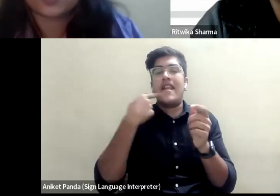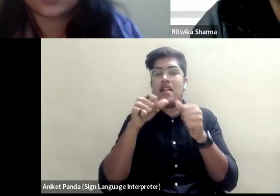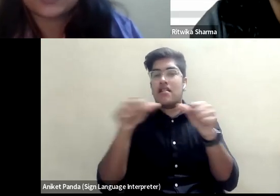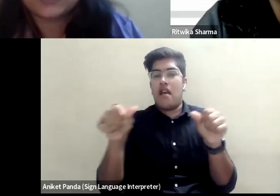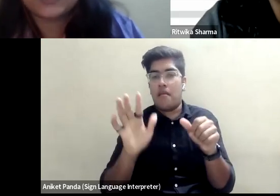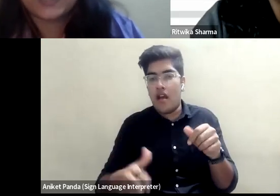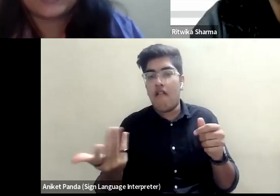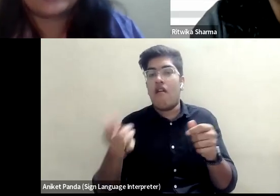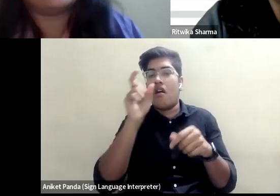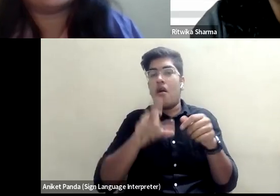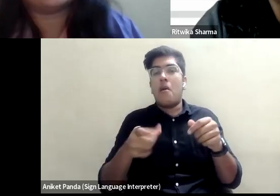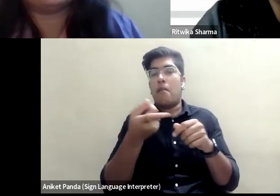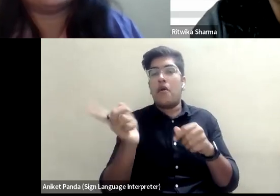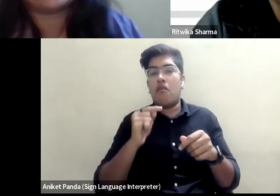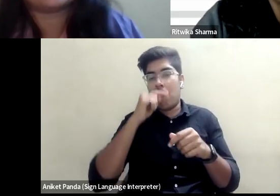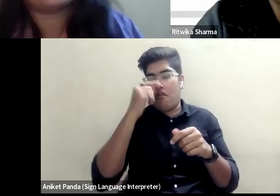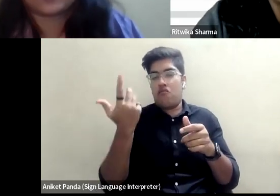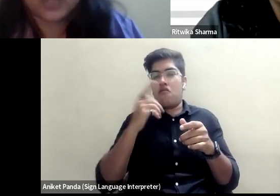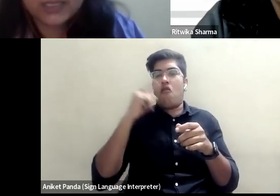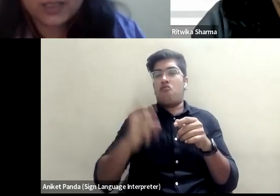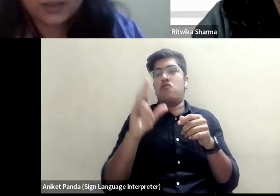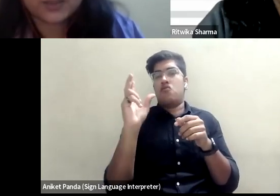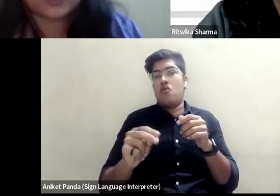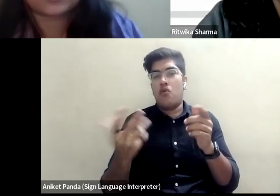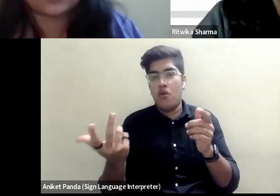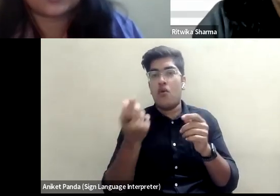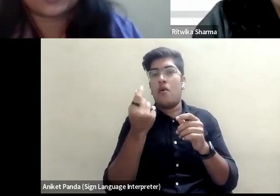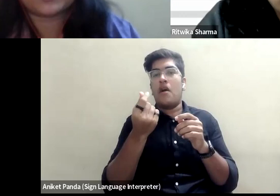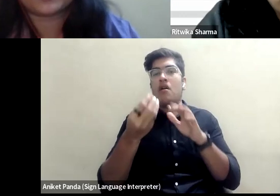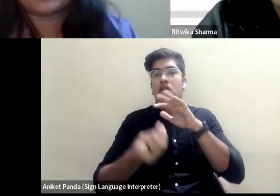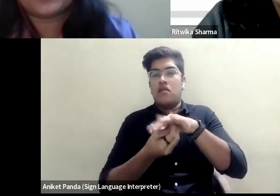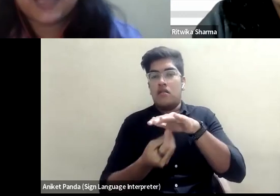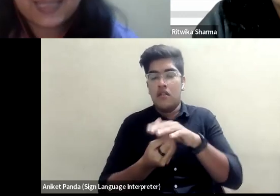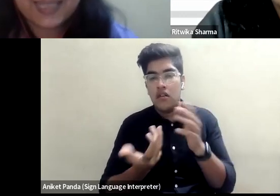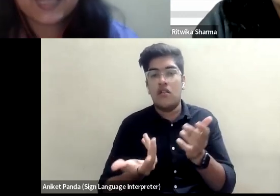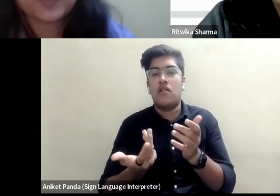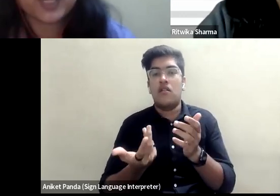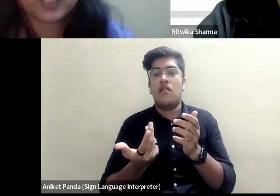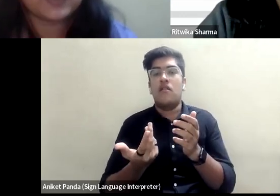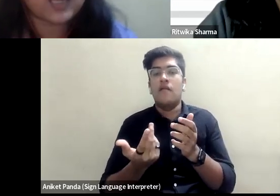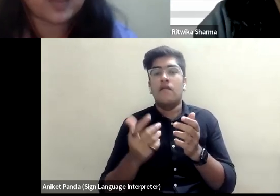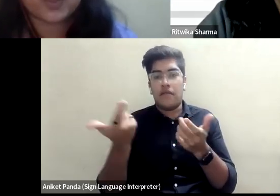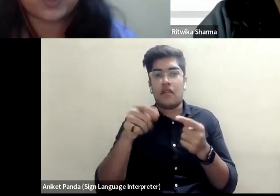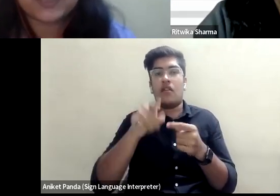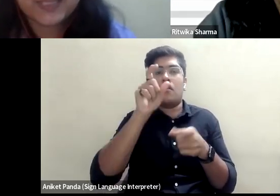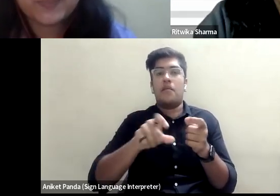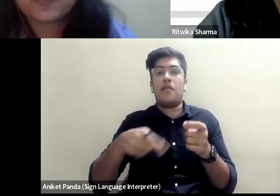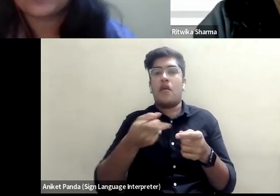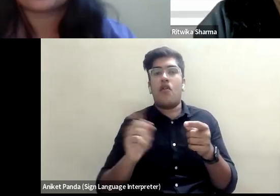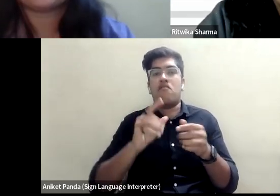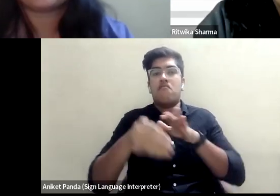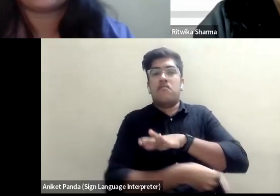arrogance, of course, and there is bribery, the thing that gets brushed under the carpet all the